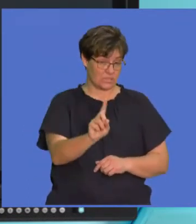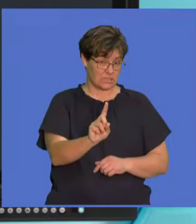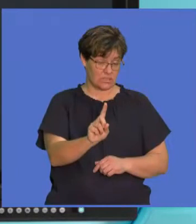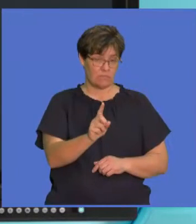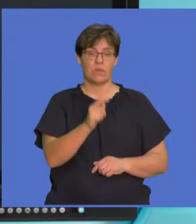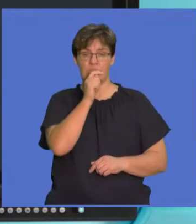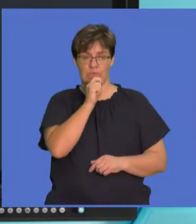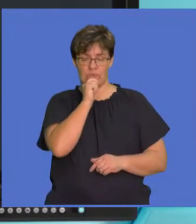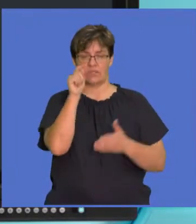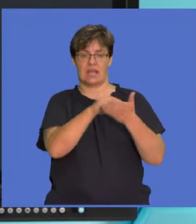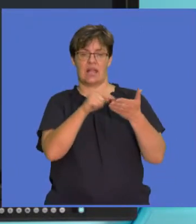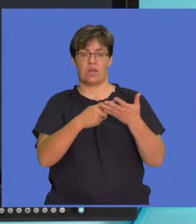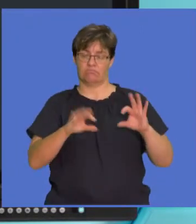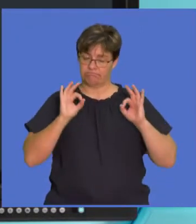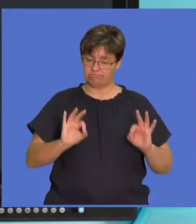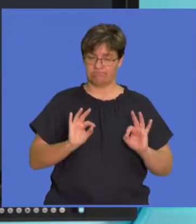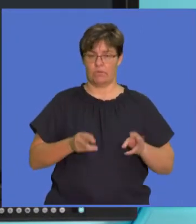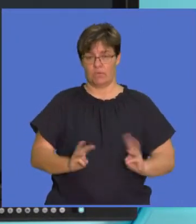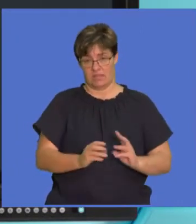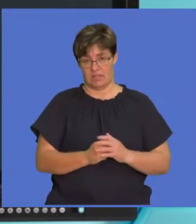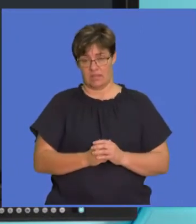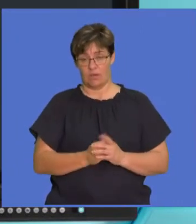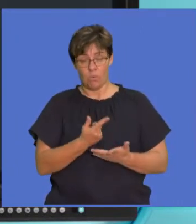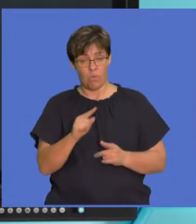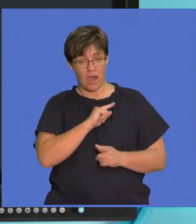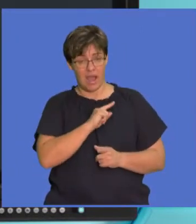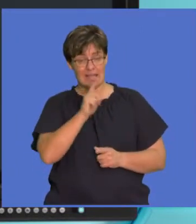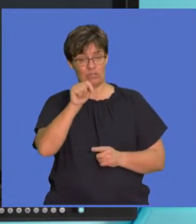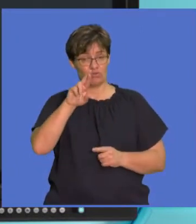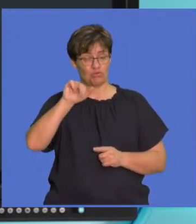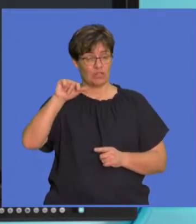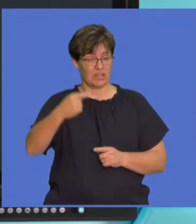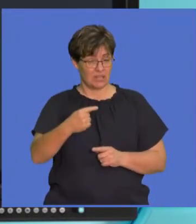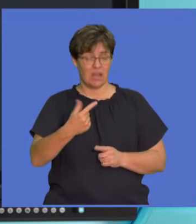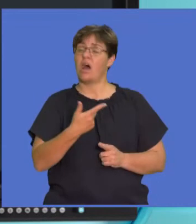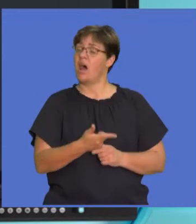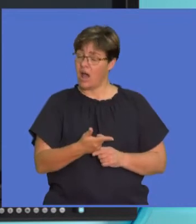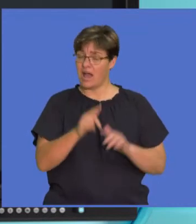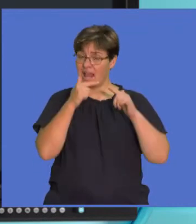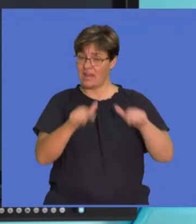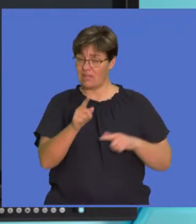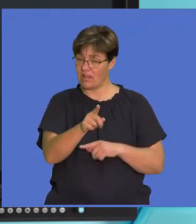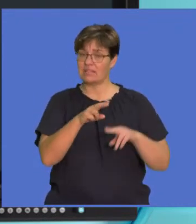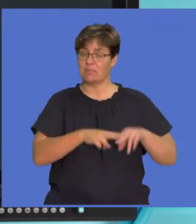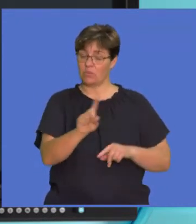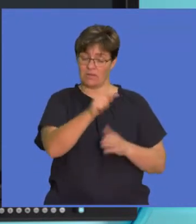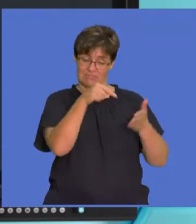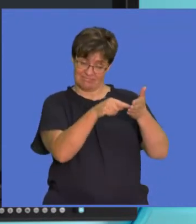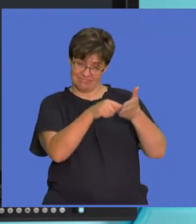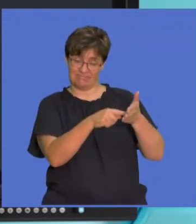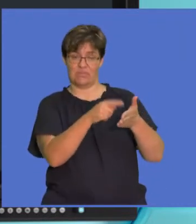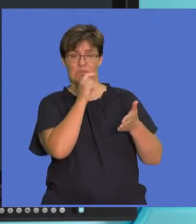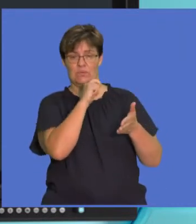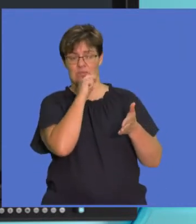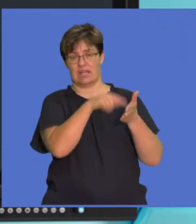to always remember is how to use your calculator, please, because a big part of trigonometry at this